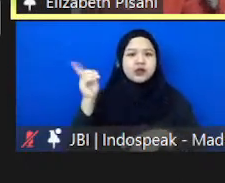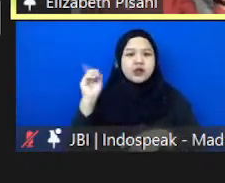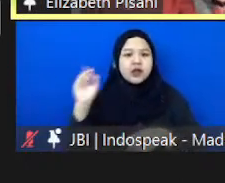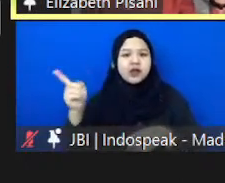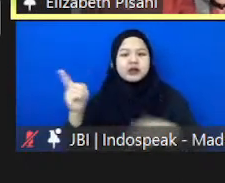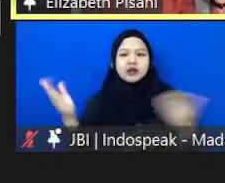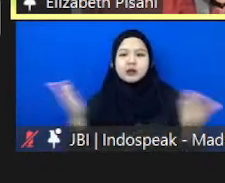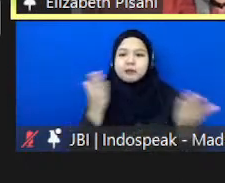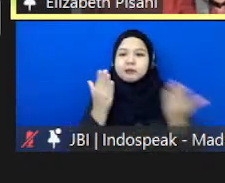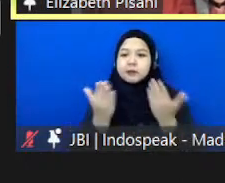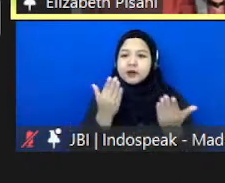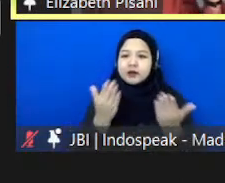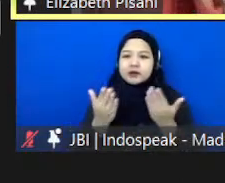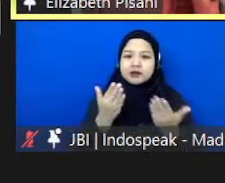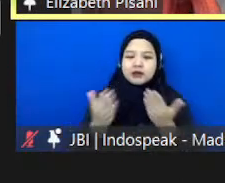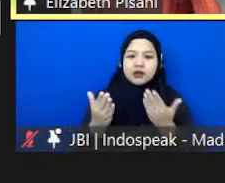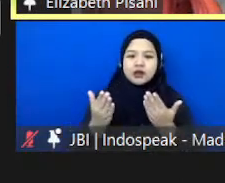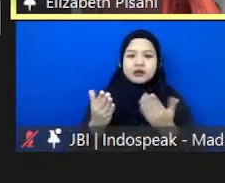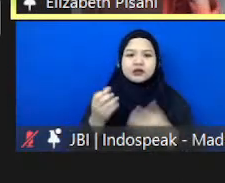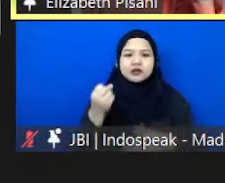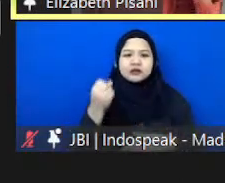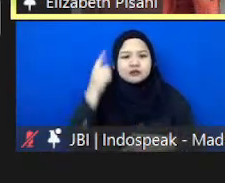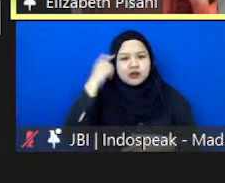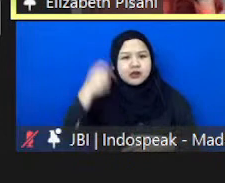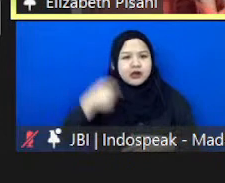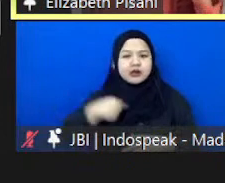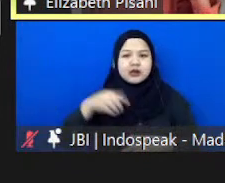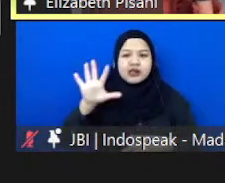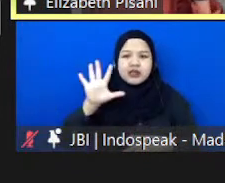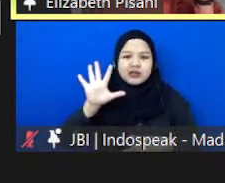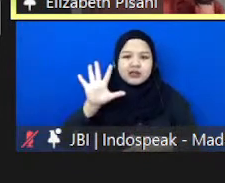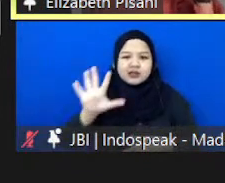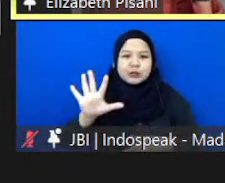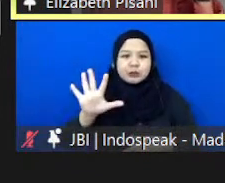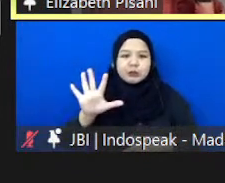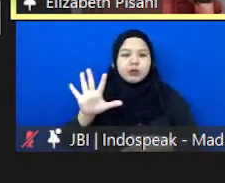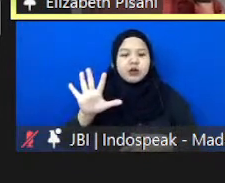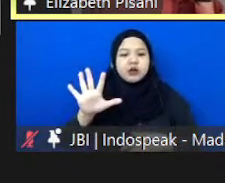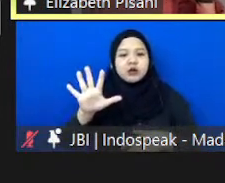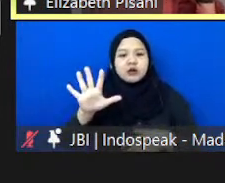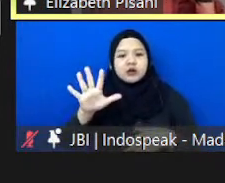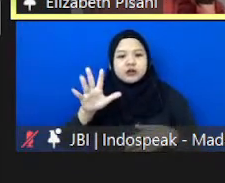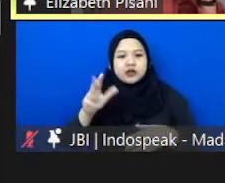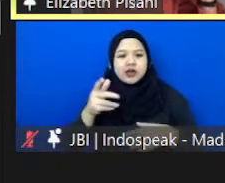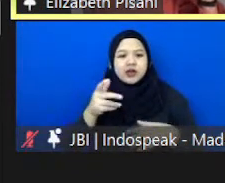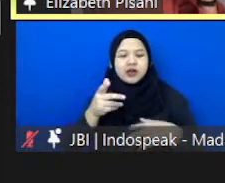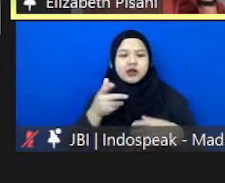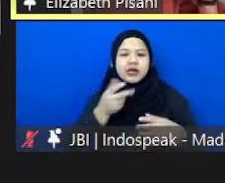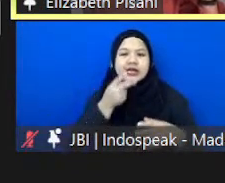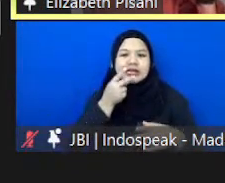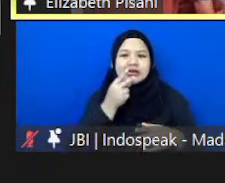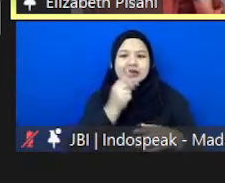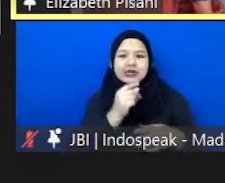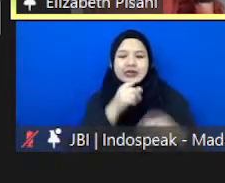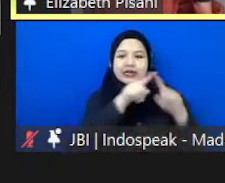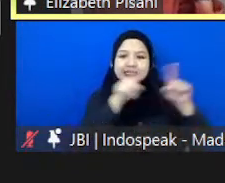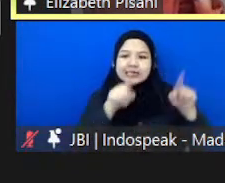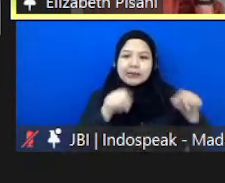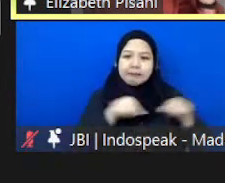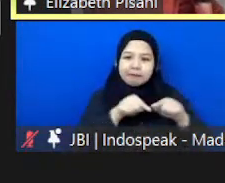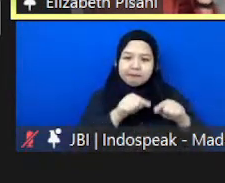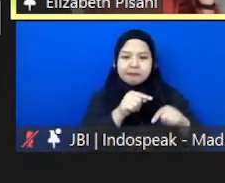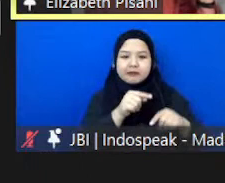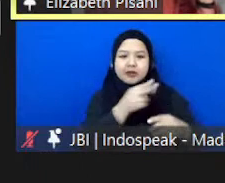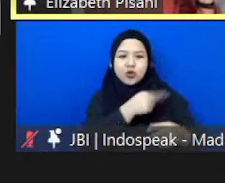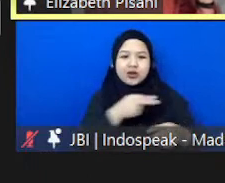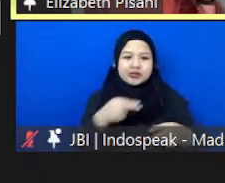look at amlodipine 5, for example, which is the single most prescribed medicine in Indonesia, it was